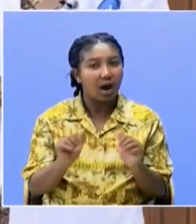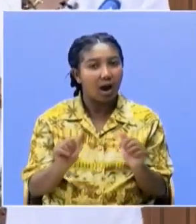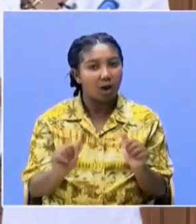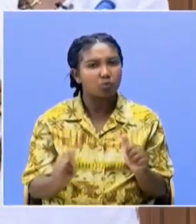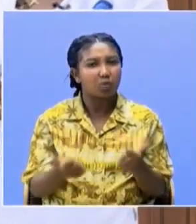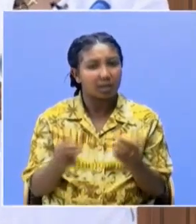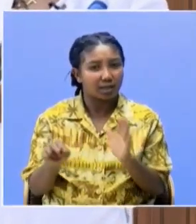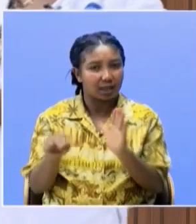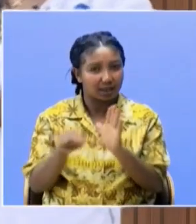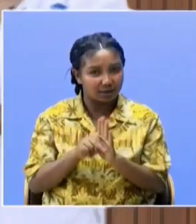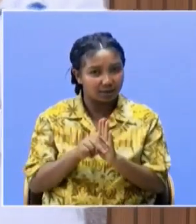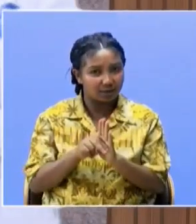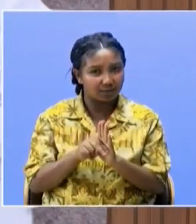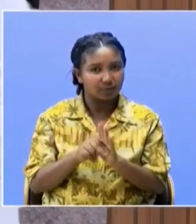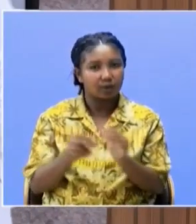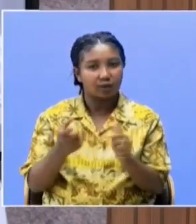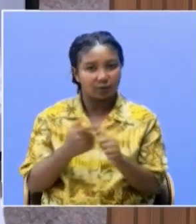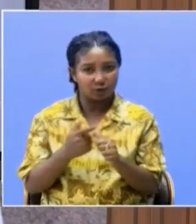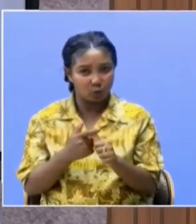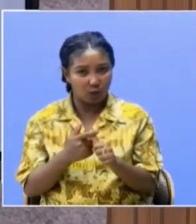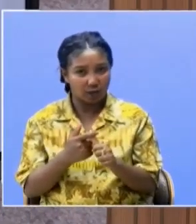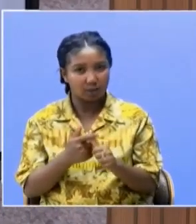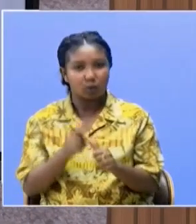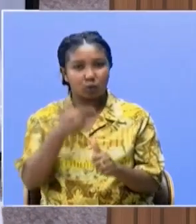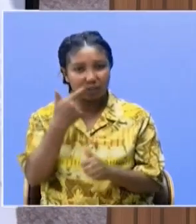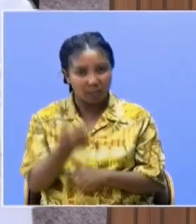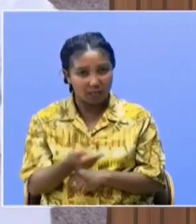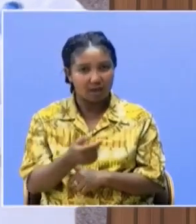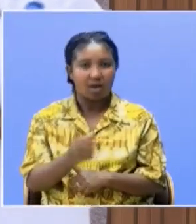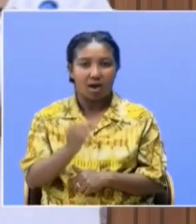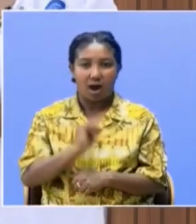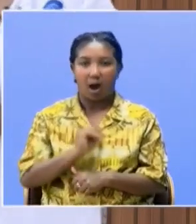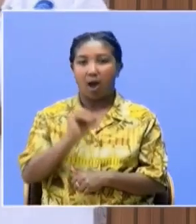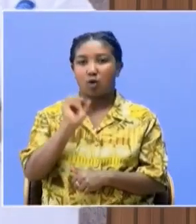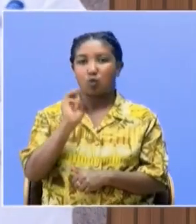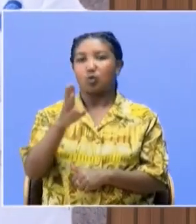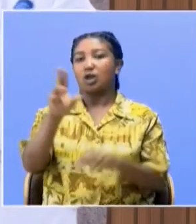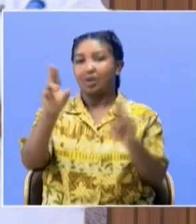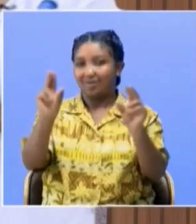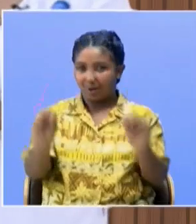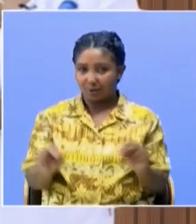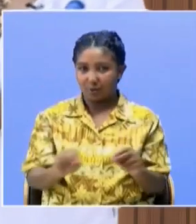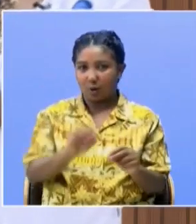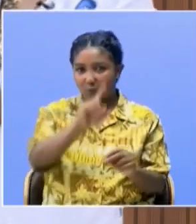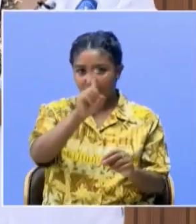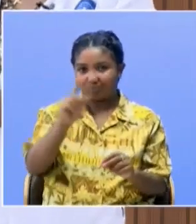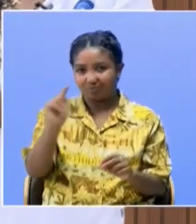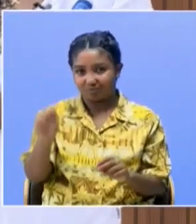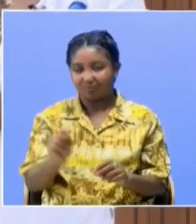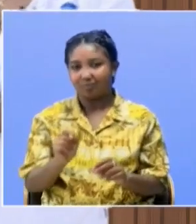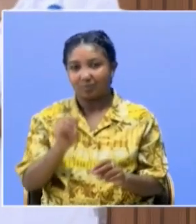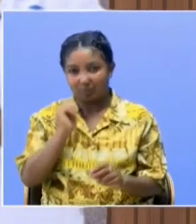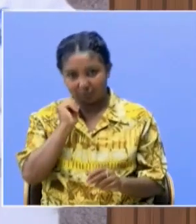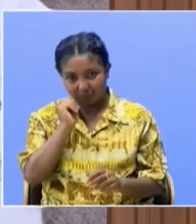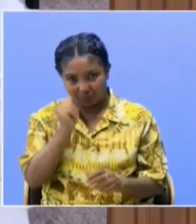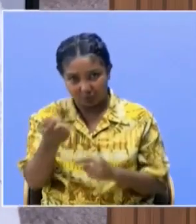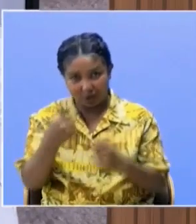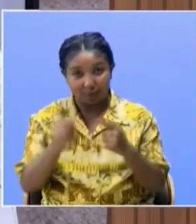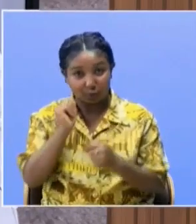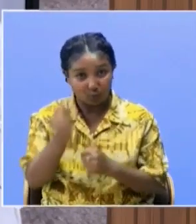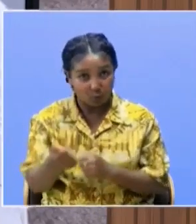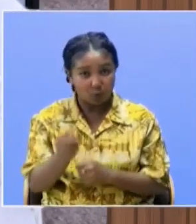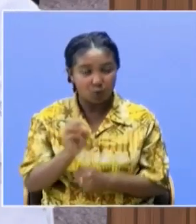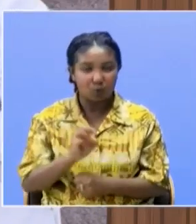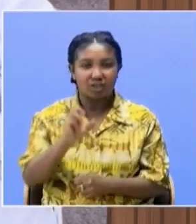them negative. On the first one, we say what? I will not or I won't come tomorrow. And